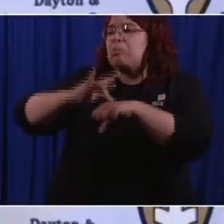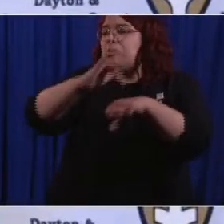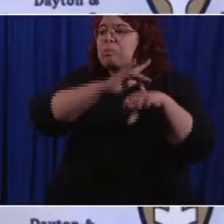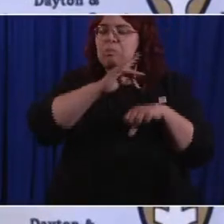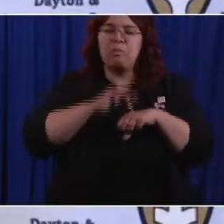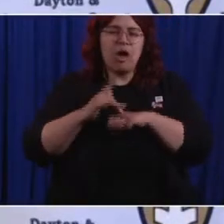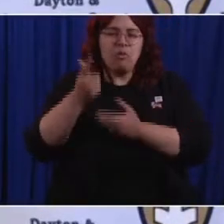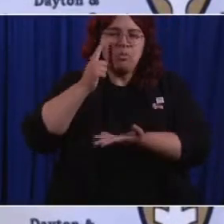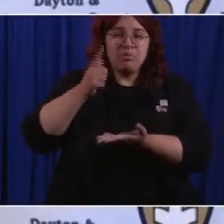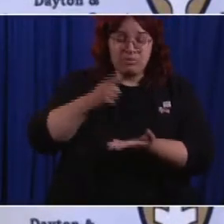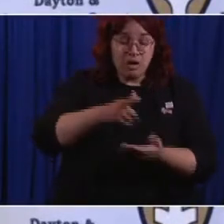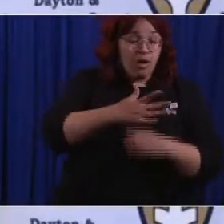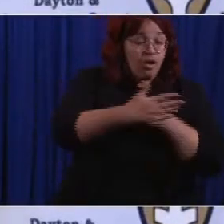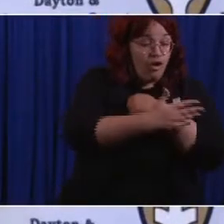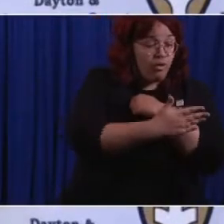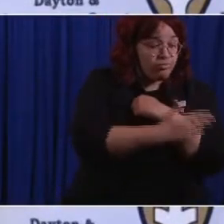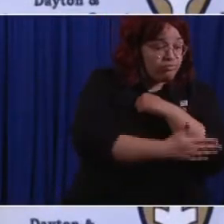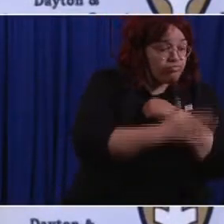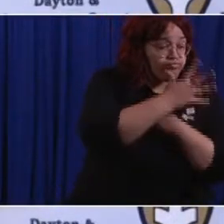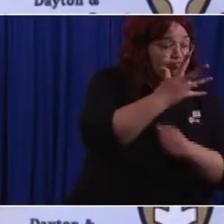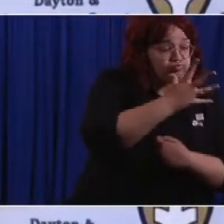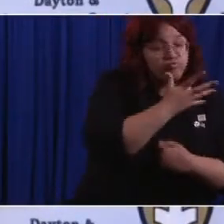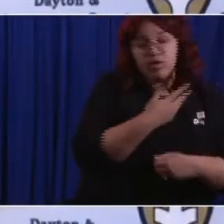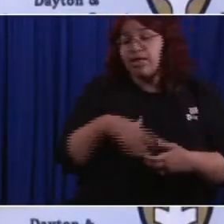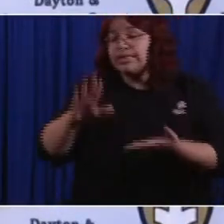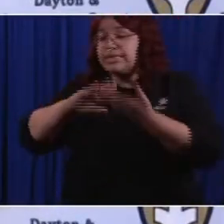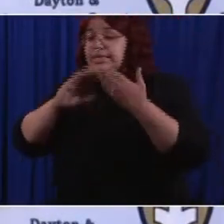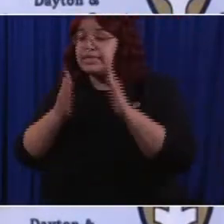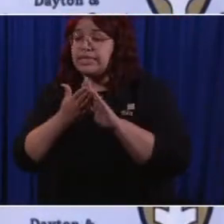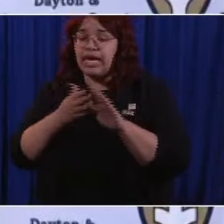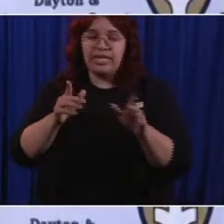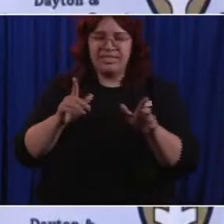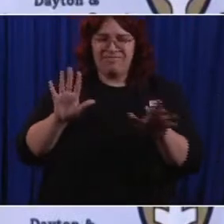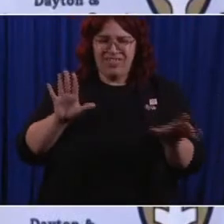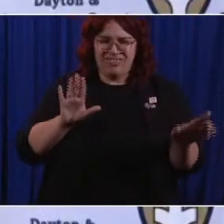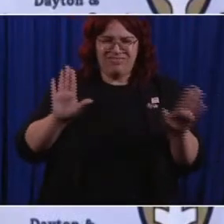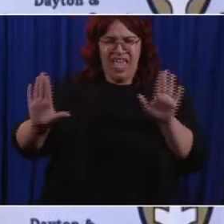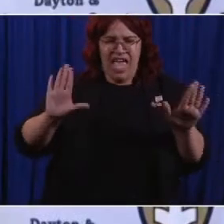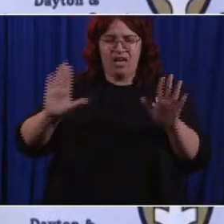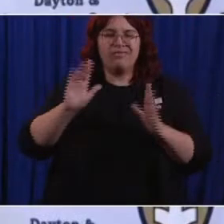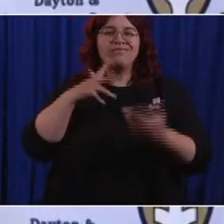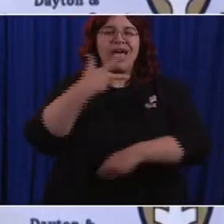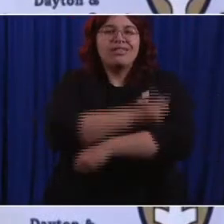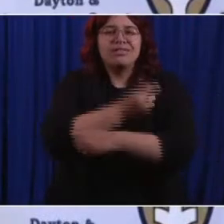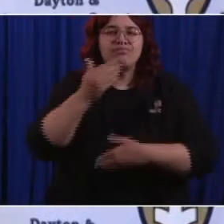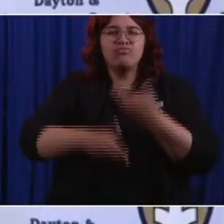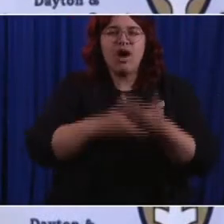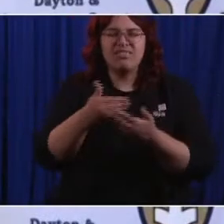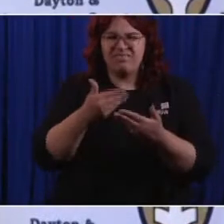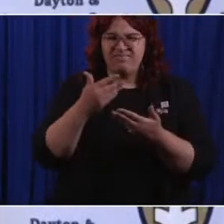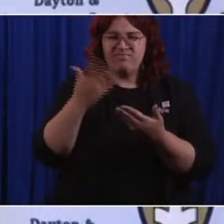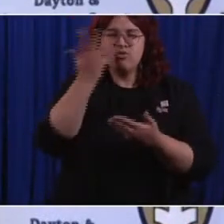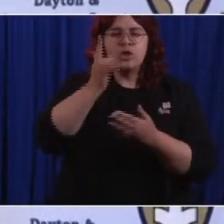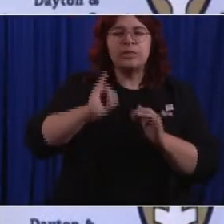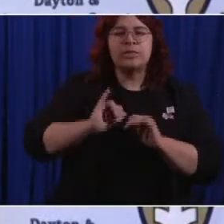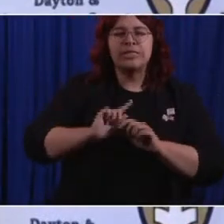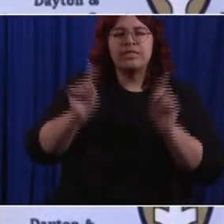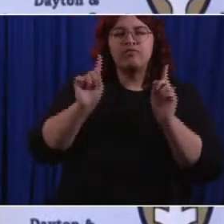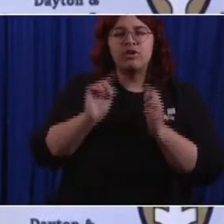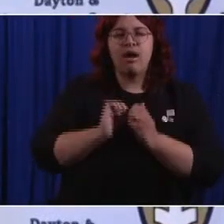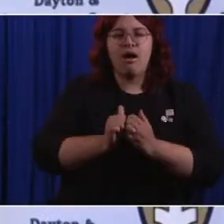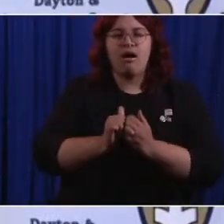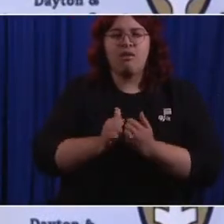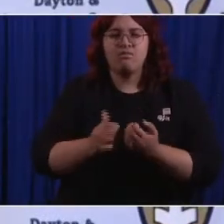rural communities? Thank you. Sarah, I think that's a very good question. I think that different people in different parts of the state have